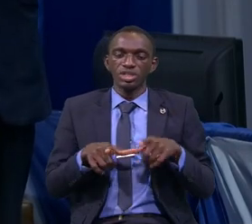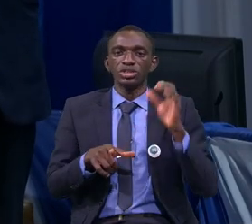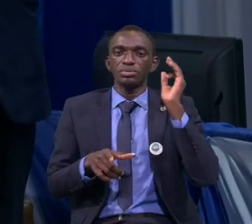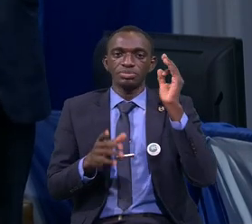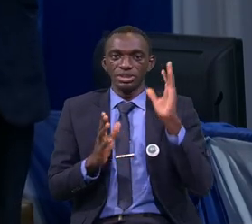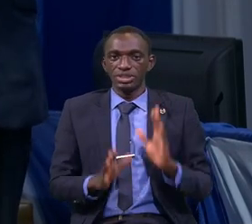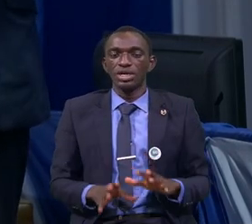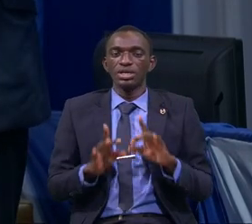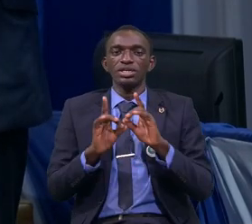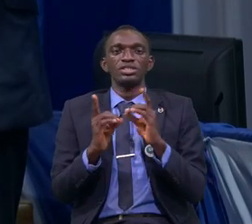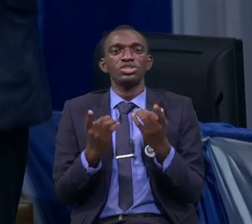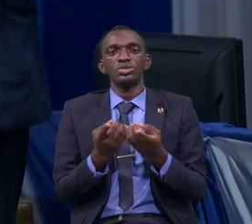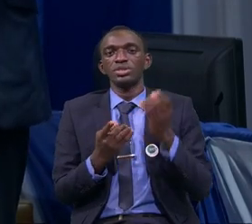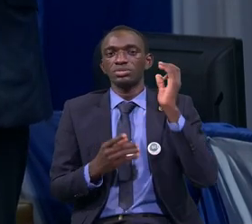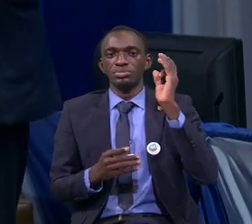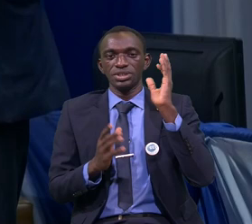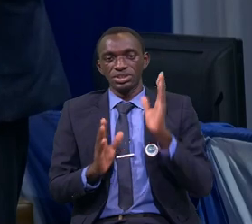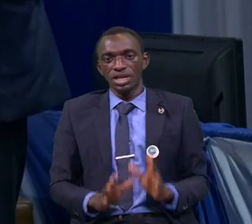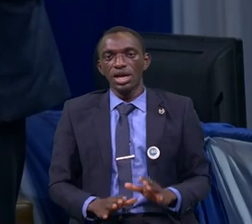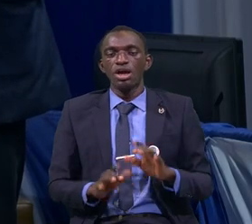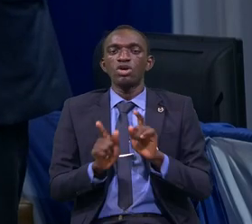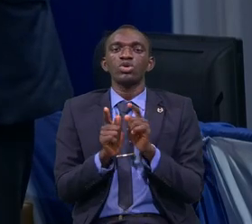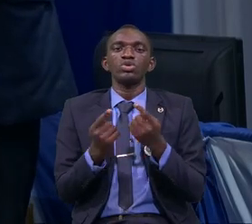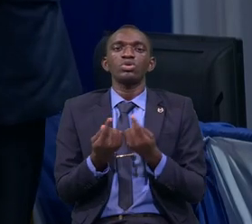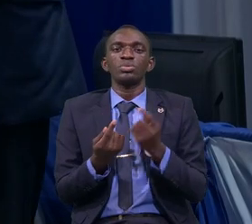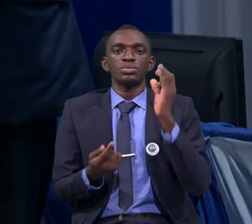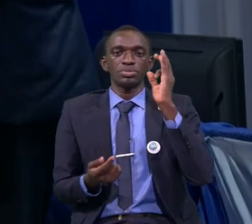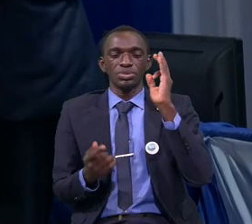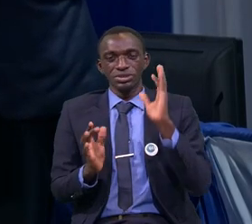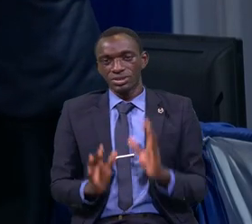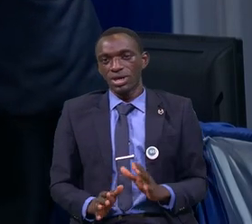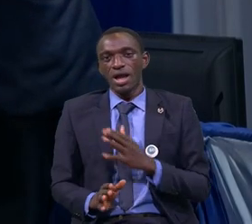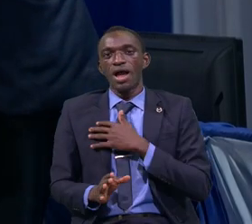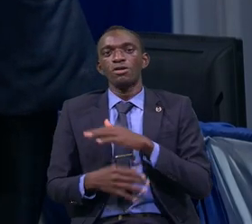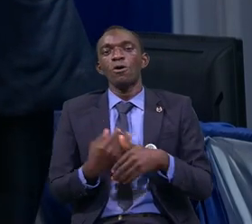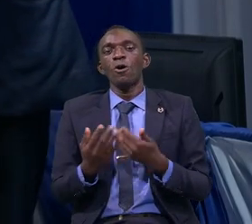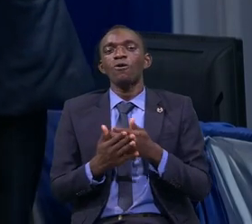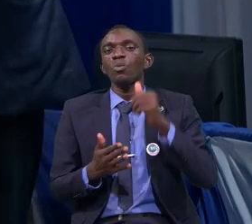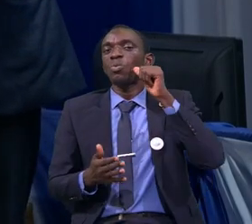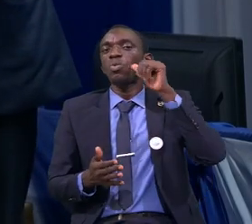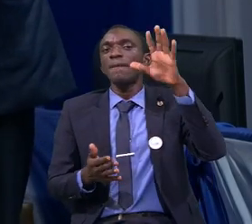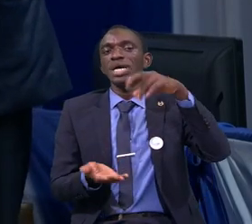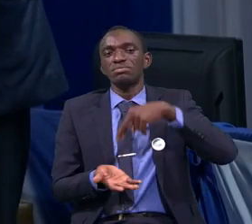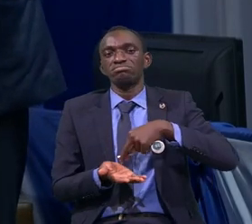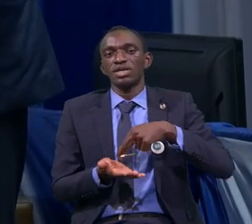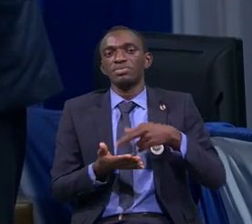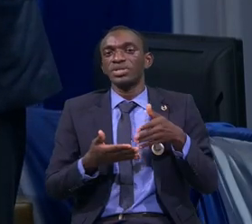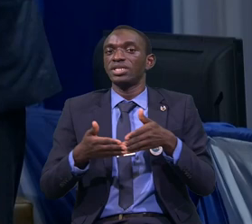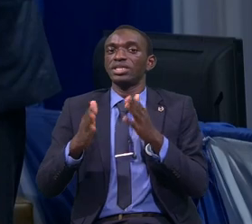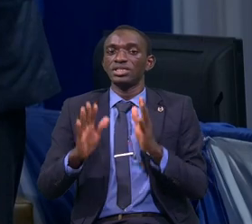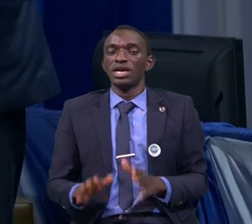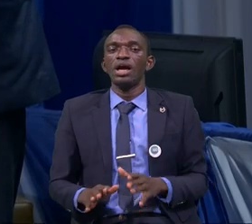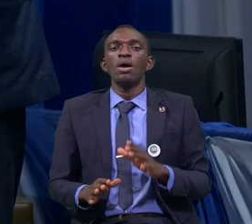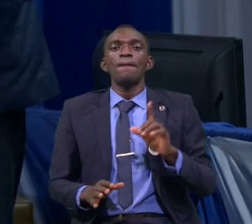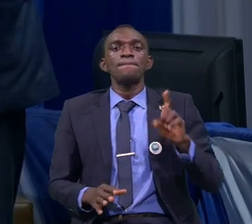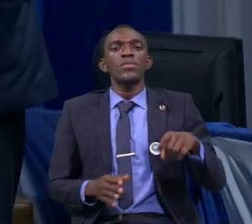pastors, group pastors, and women reps, you must make sure you come with those converts